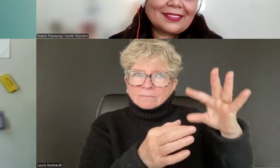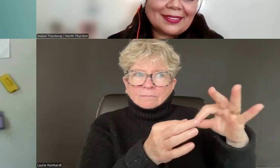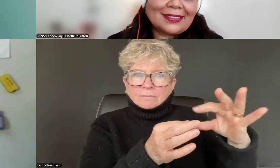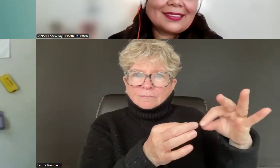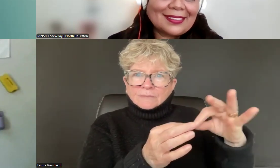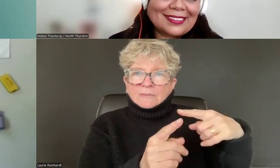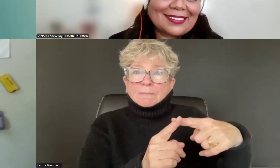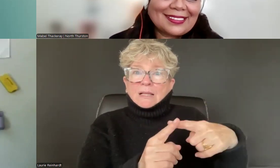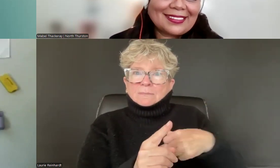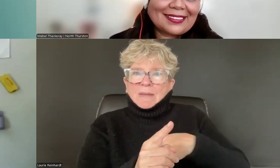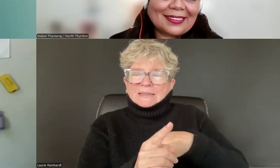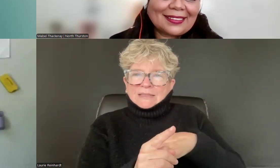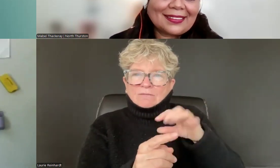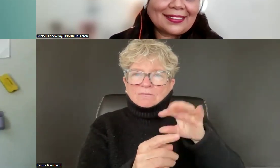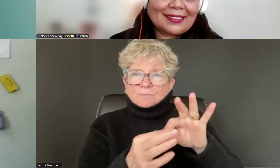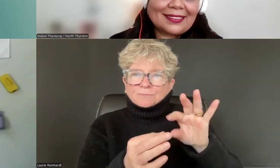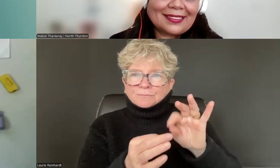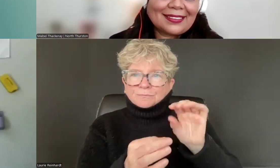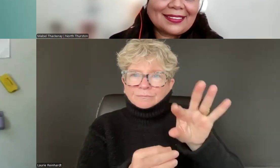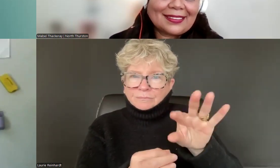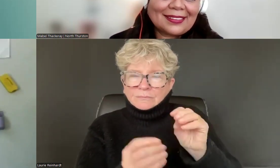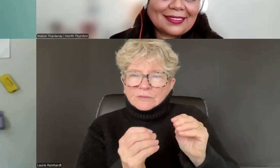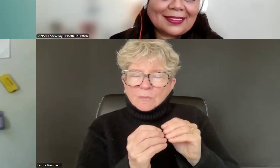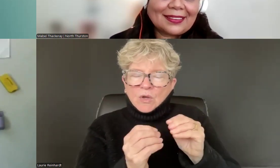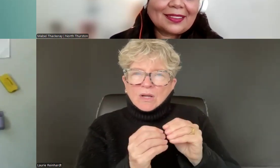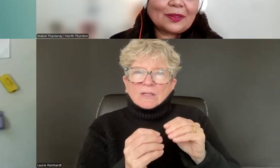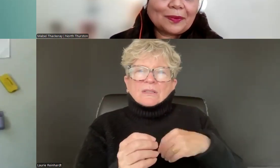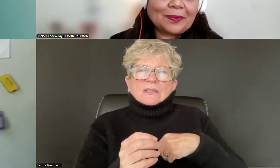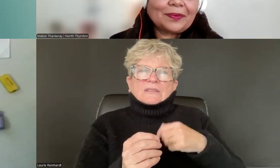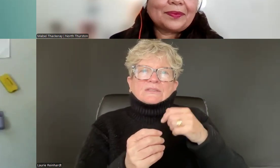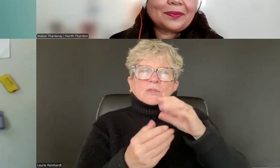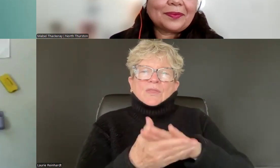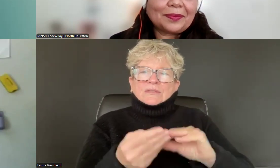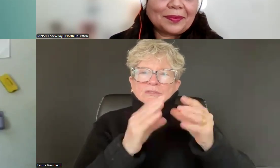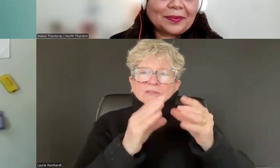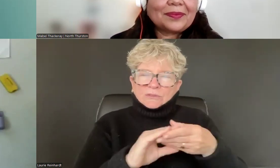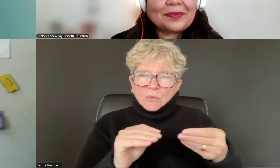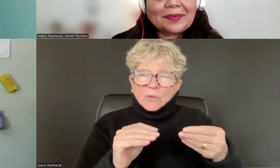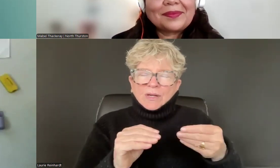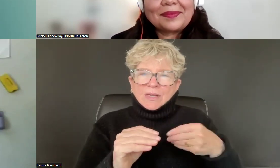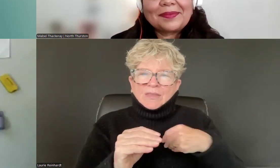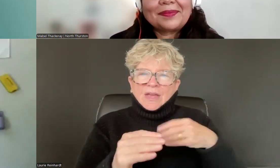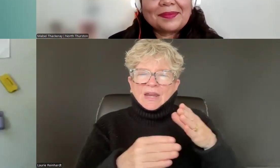did. So the story that I was sharing previously with Jocelyn